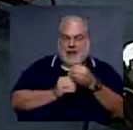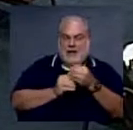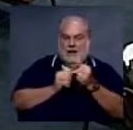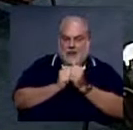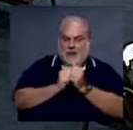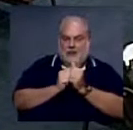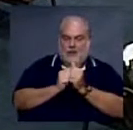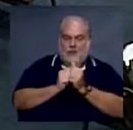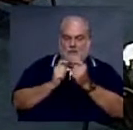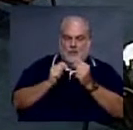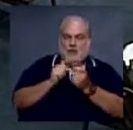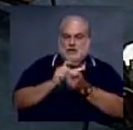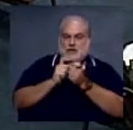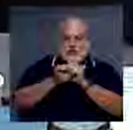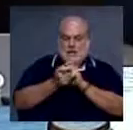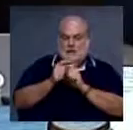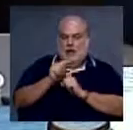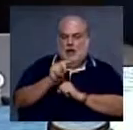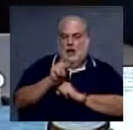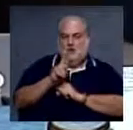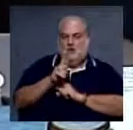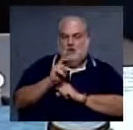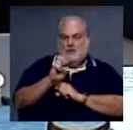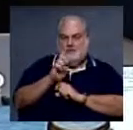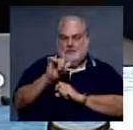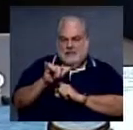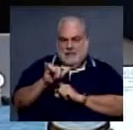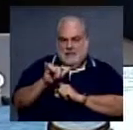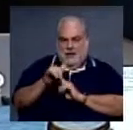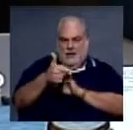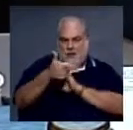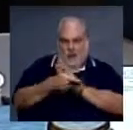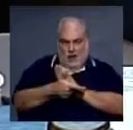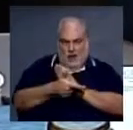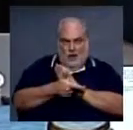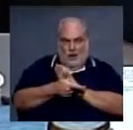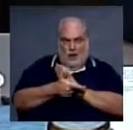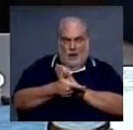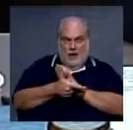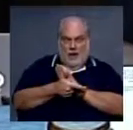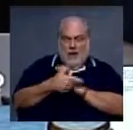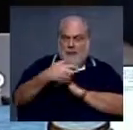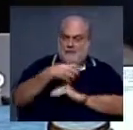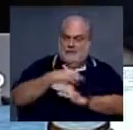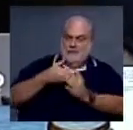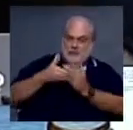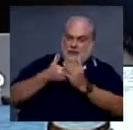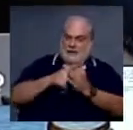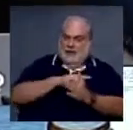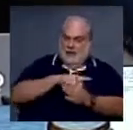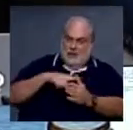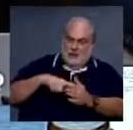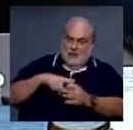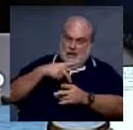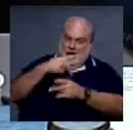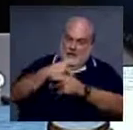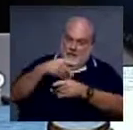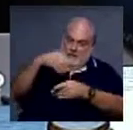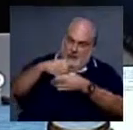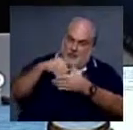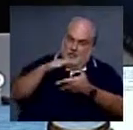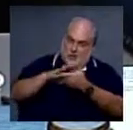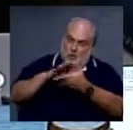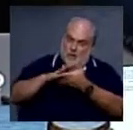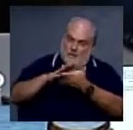attempted to try and change the truancy laws and met opposition in the legislature on this issue. If you can keep kids in school, you've got a chance